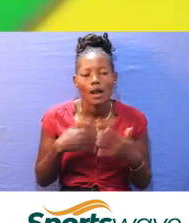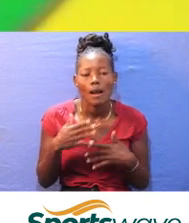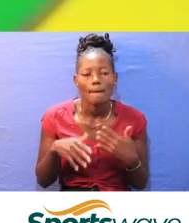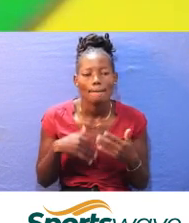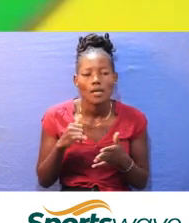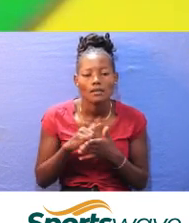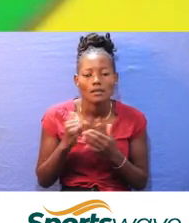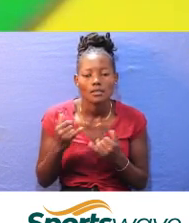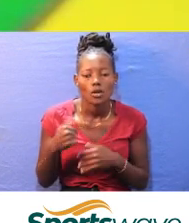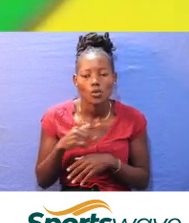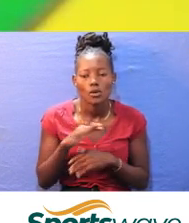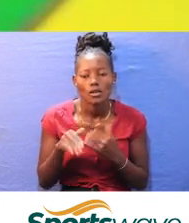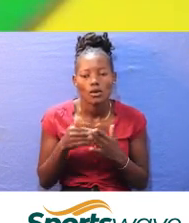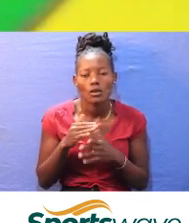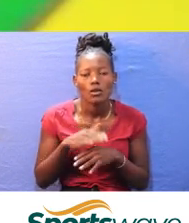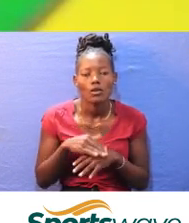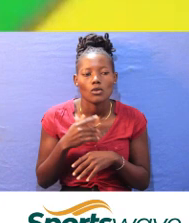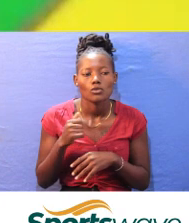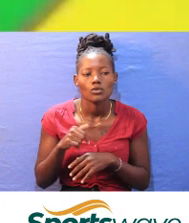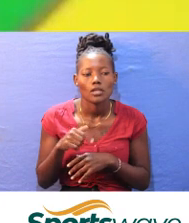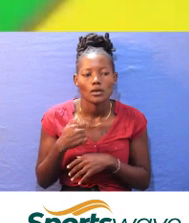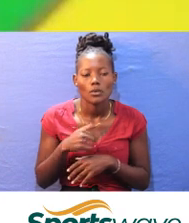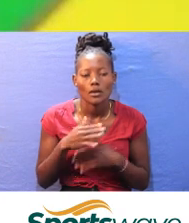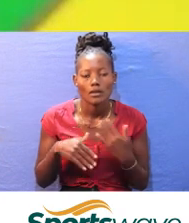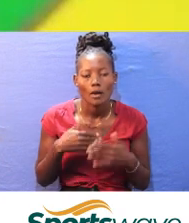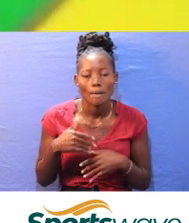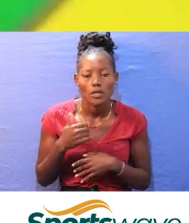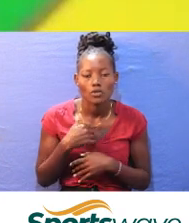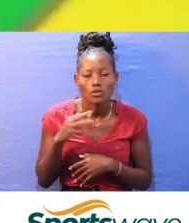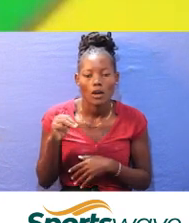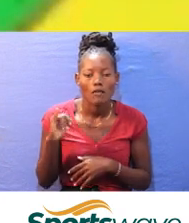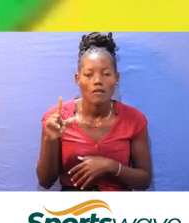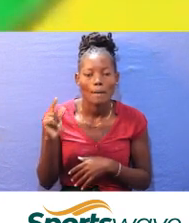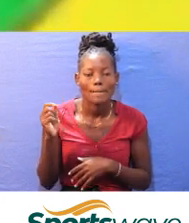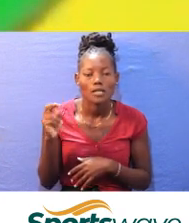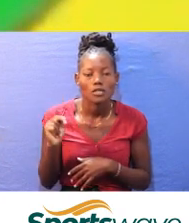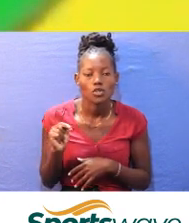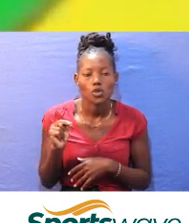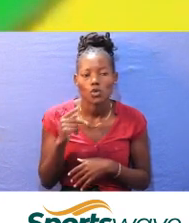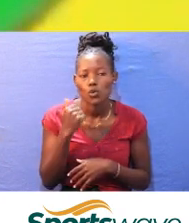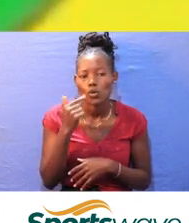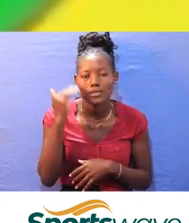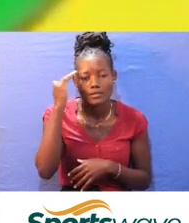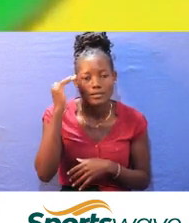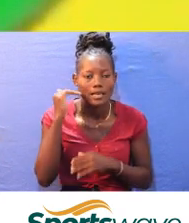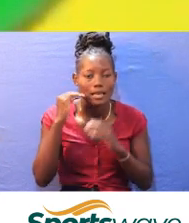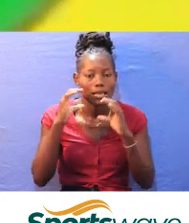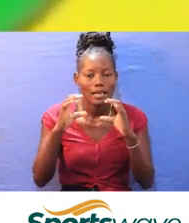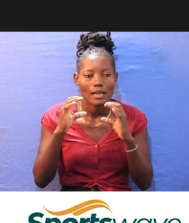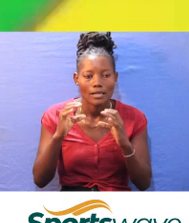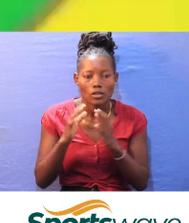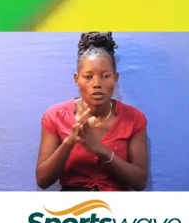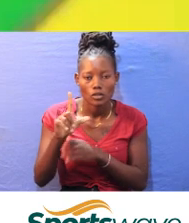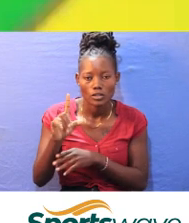we are on. Today, we are pleased to have Mr. Milton Williams, who is the head coach at